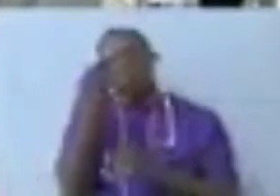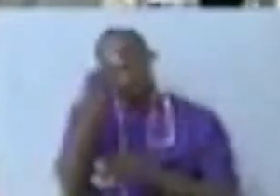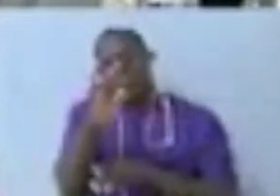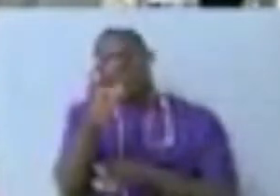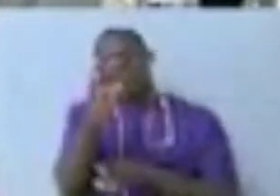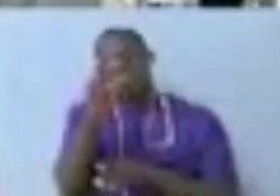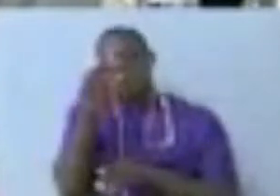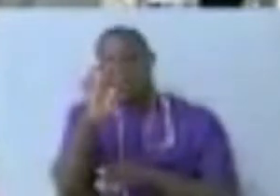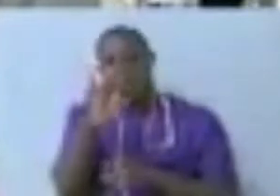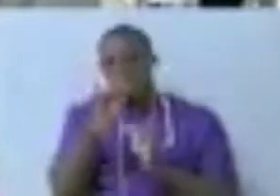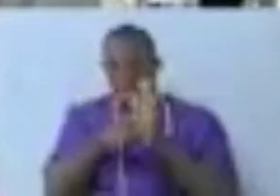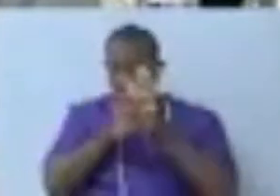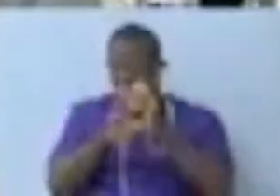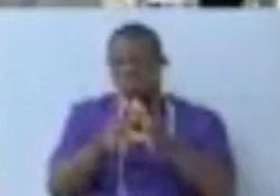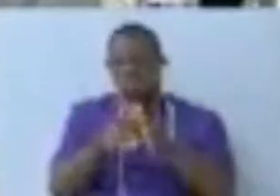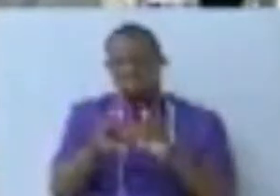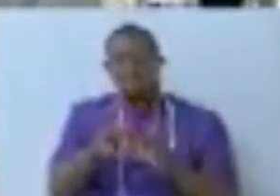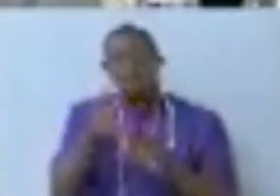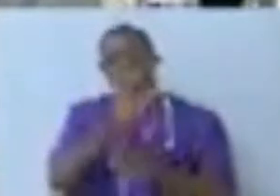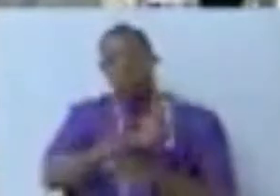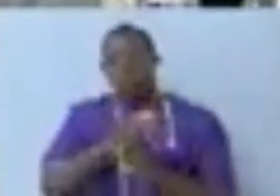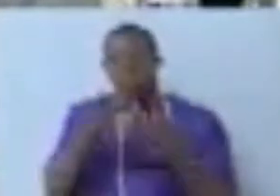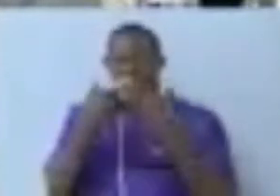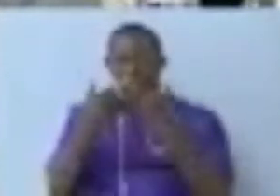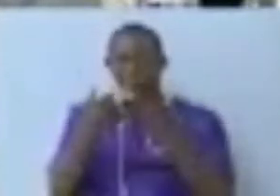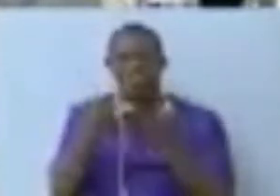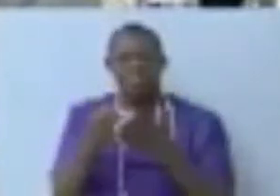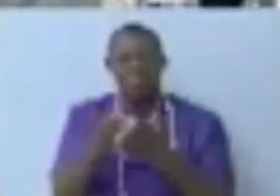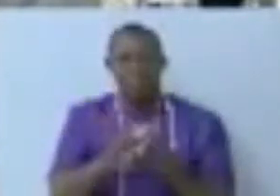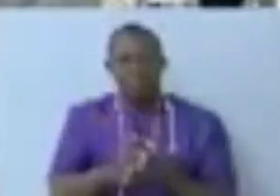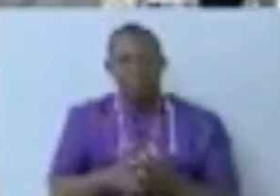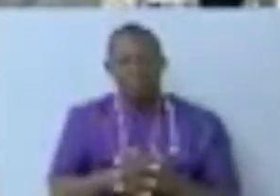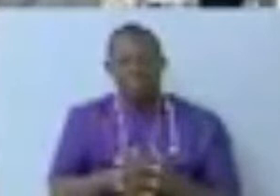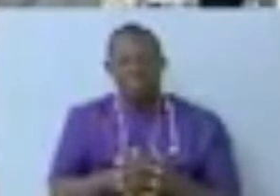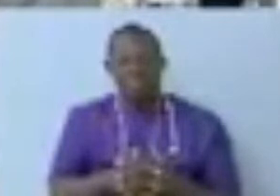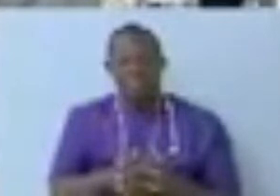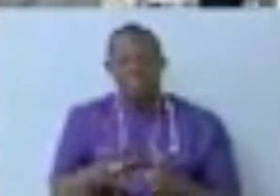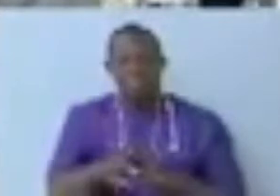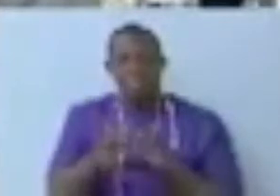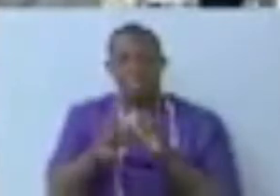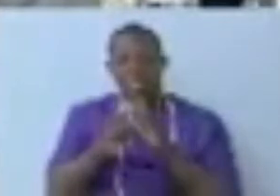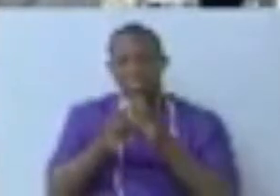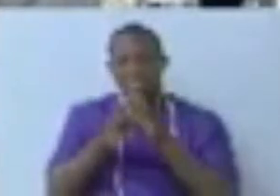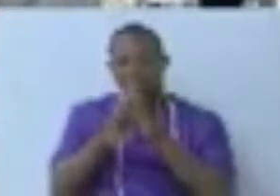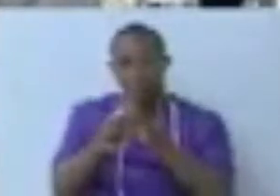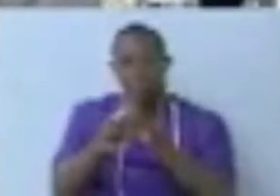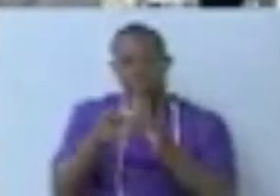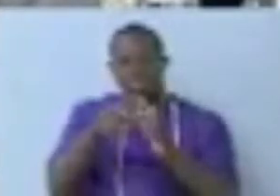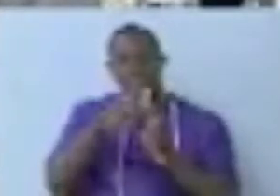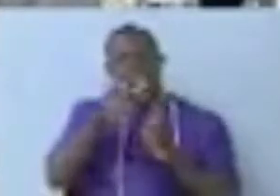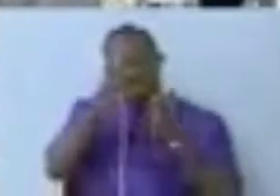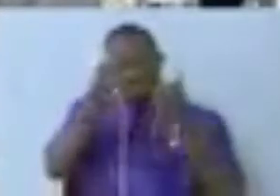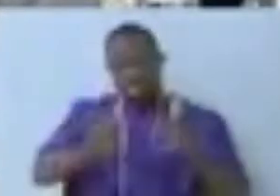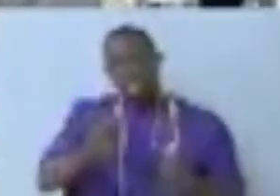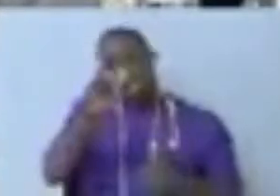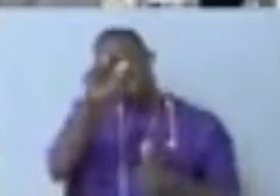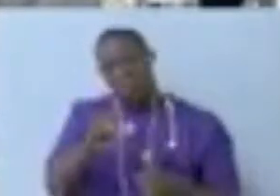However, it does also give the deputy chair